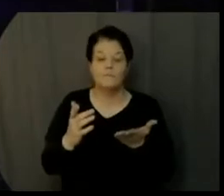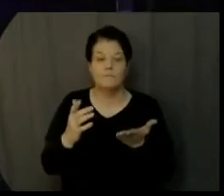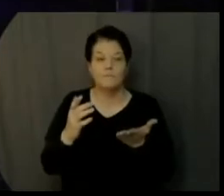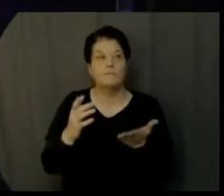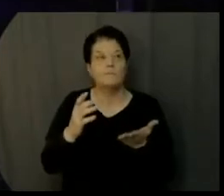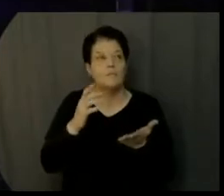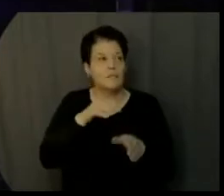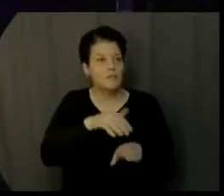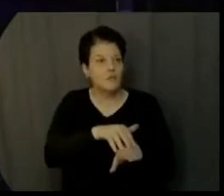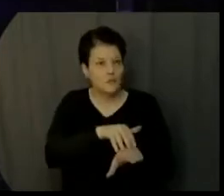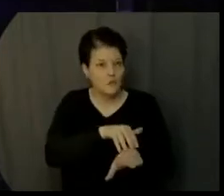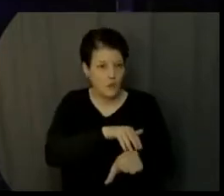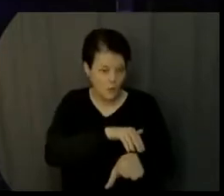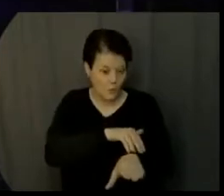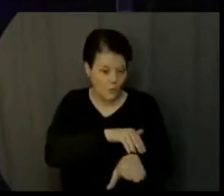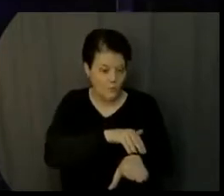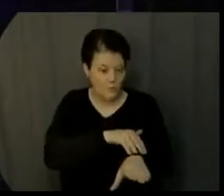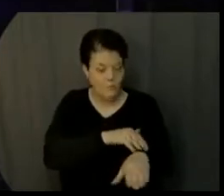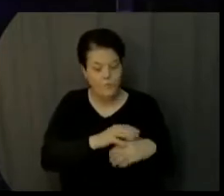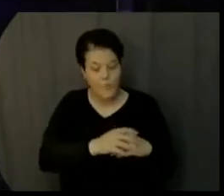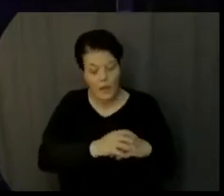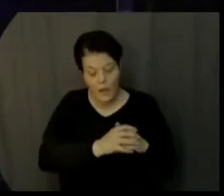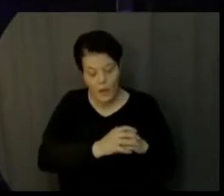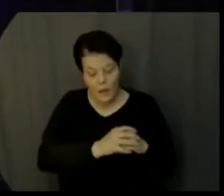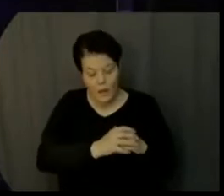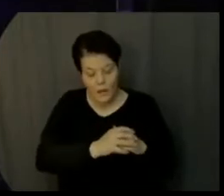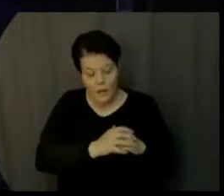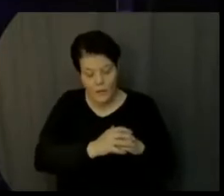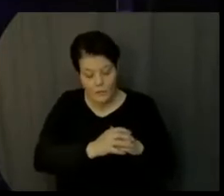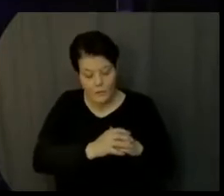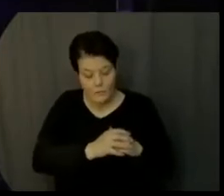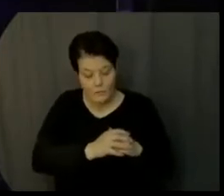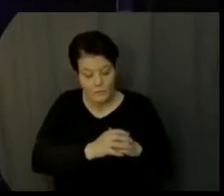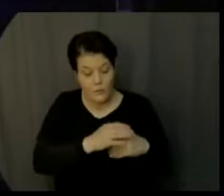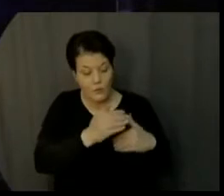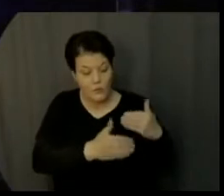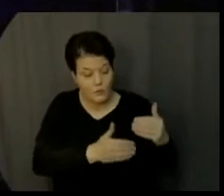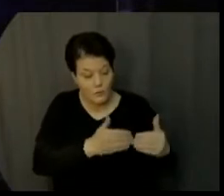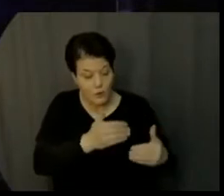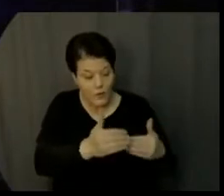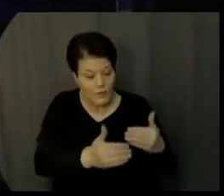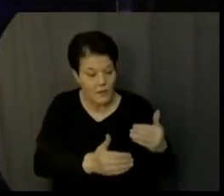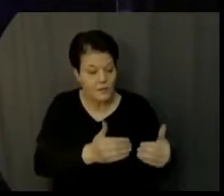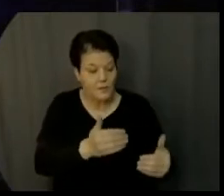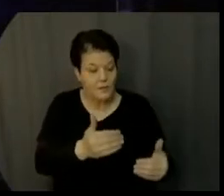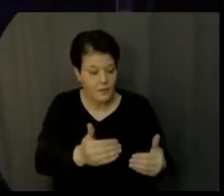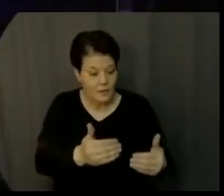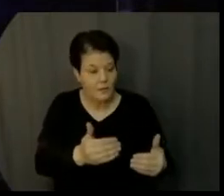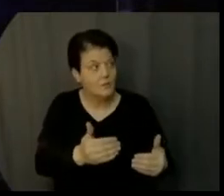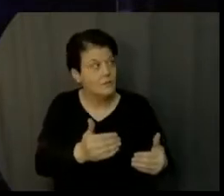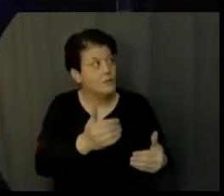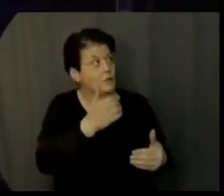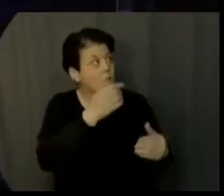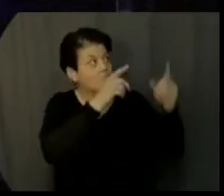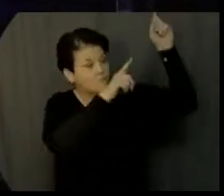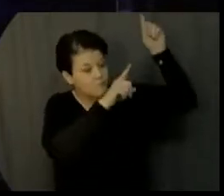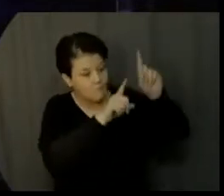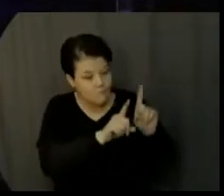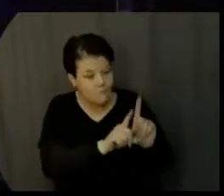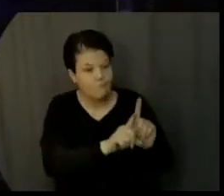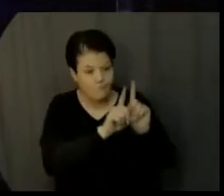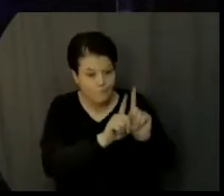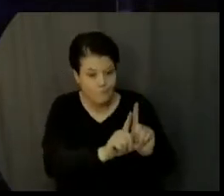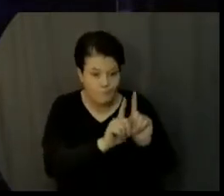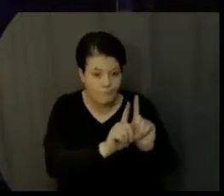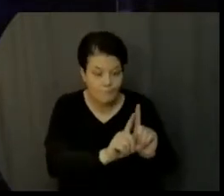gradually. We say that God loves us so much, he'll accept us where we are, but he loves us so much, he won't leave us there.